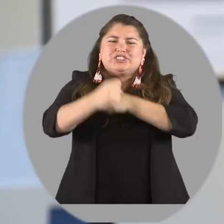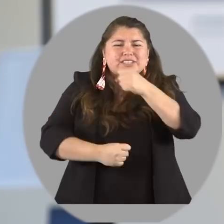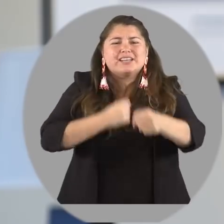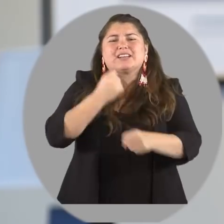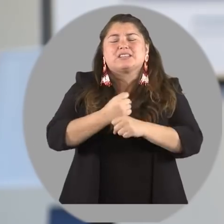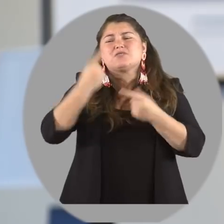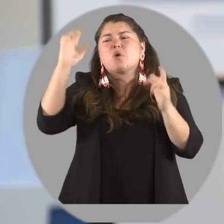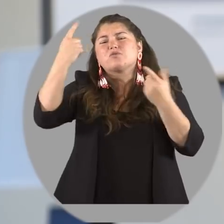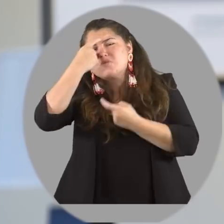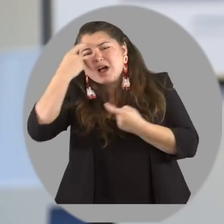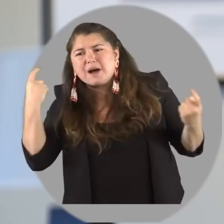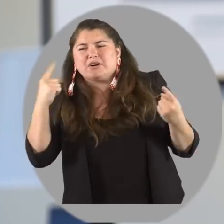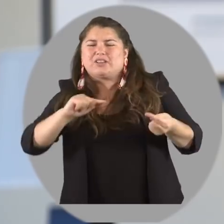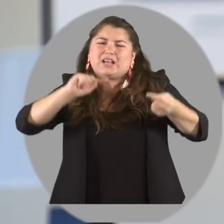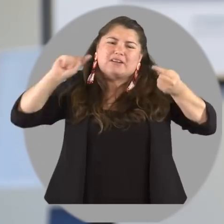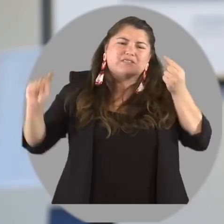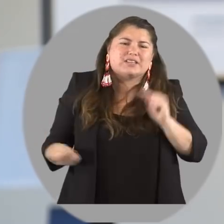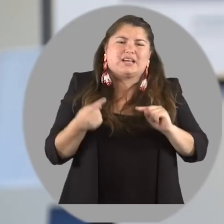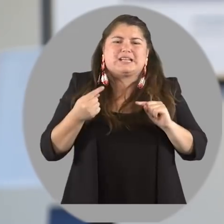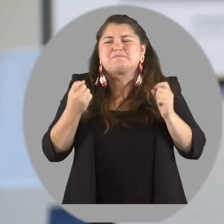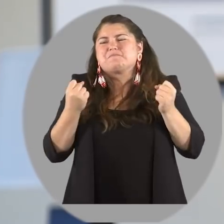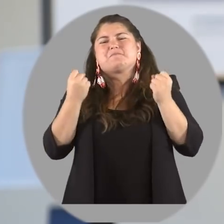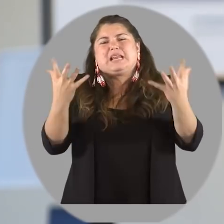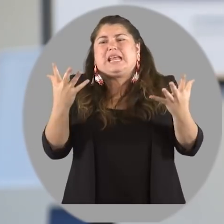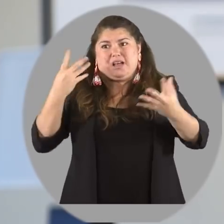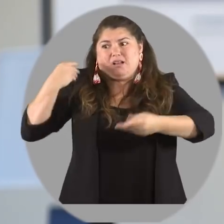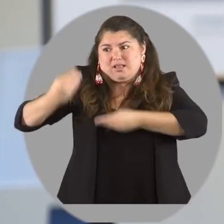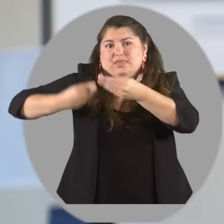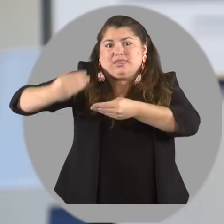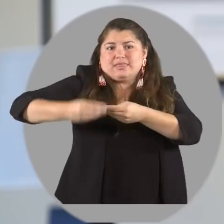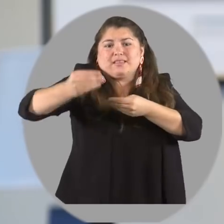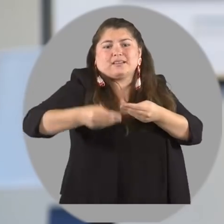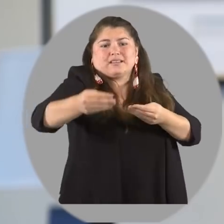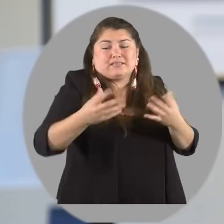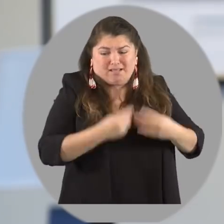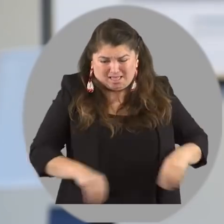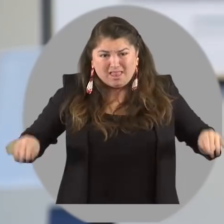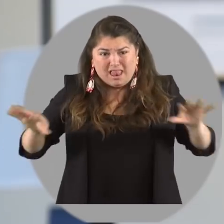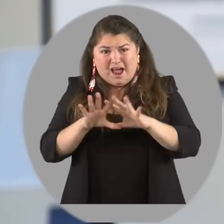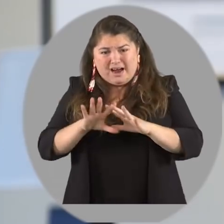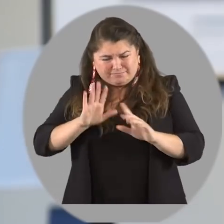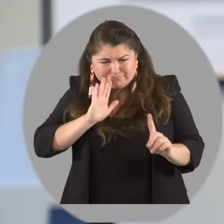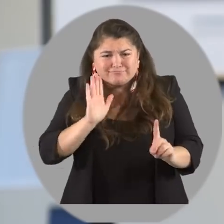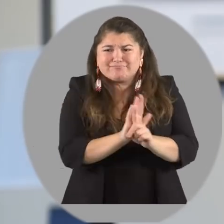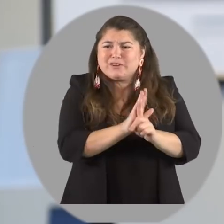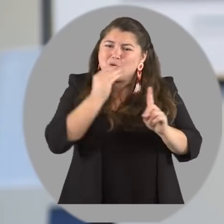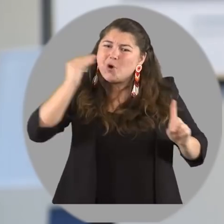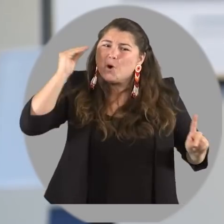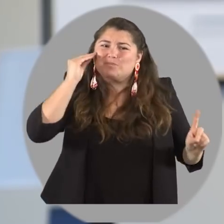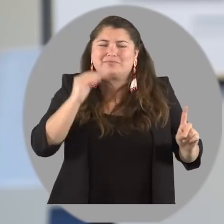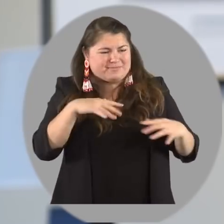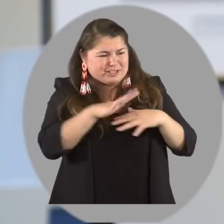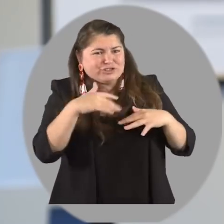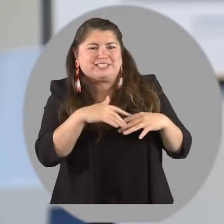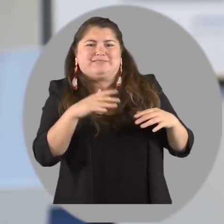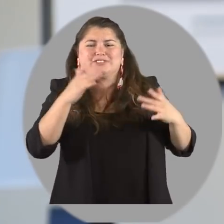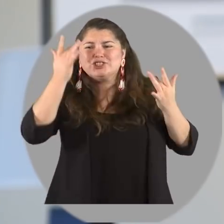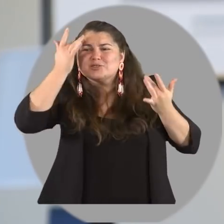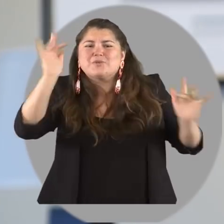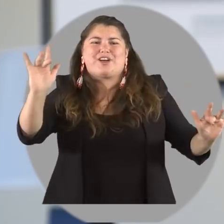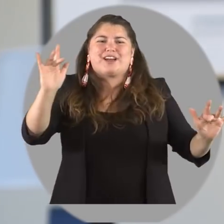of operation of these schools. Despite hurt, pain, and trauma spanning multiple